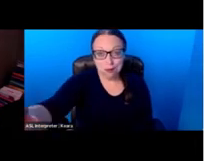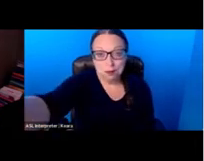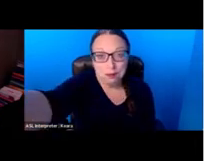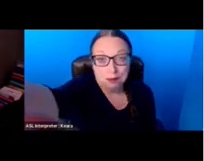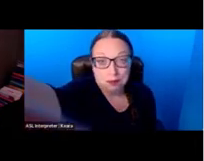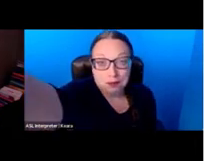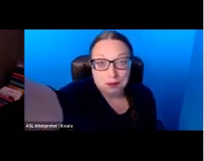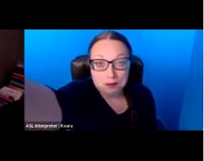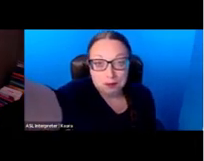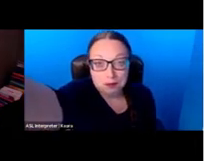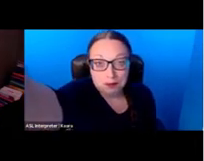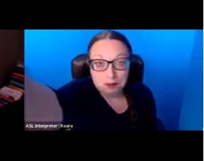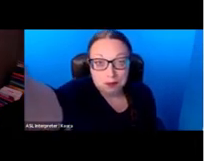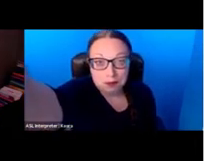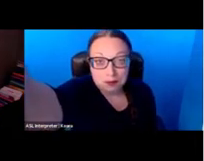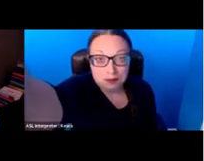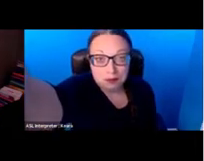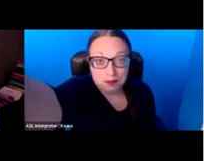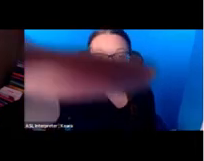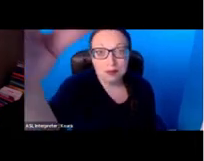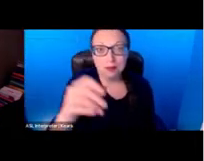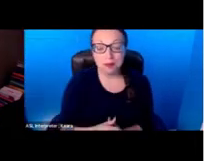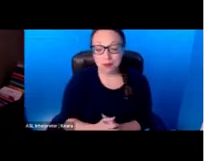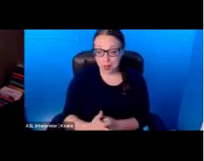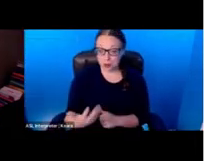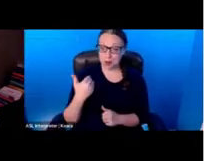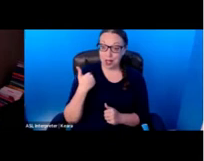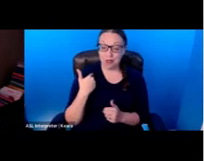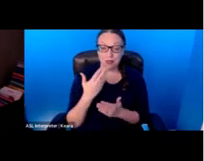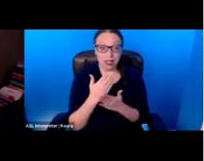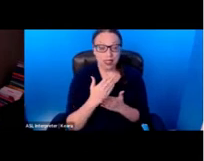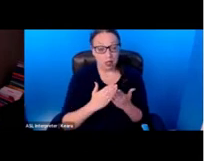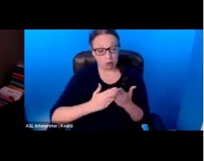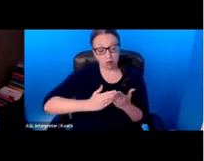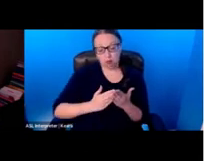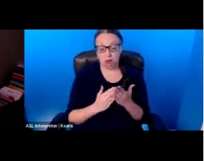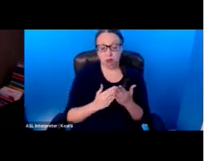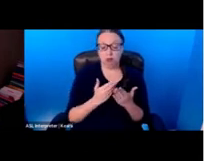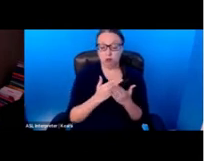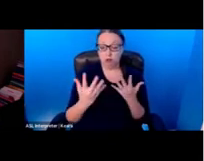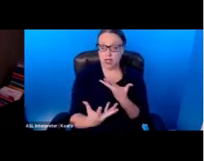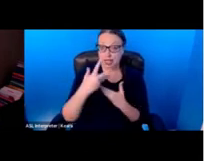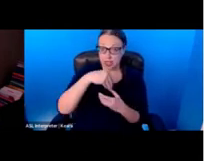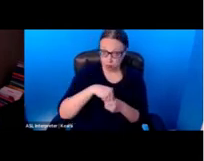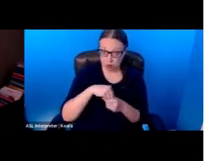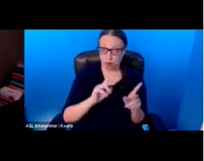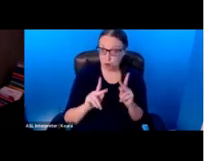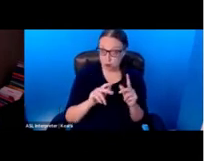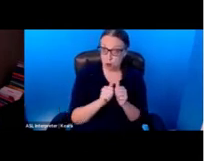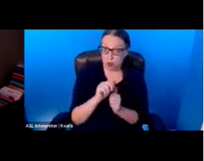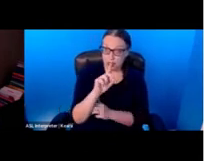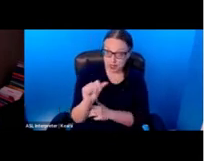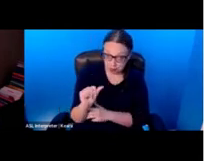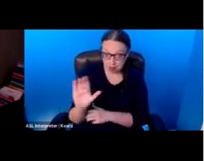already, I think that there's some movement about engaging people with disabilities and their families and their supporters